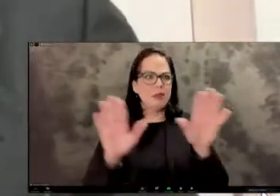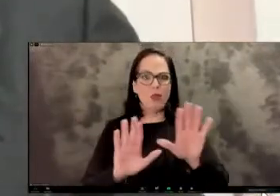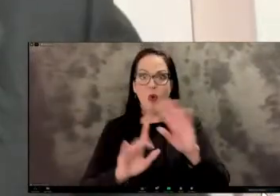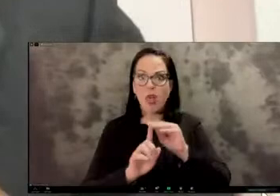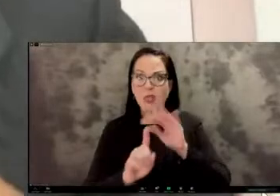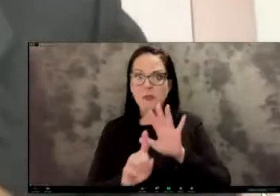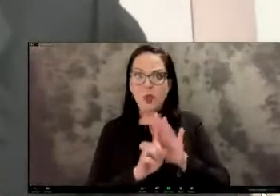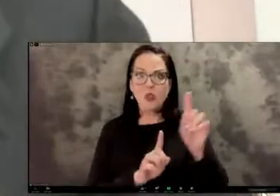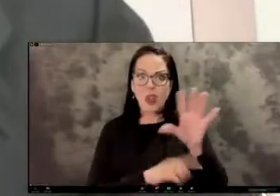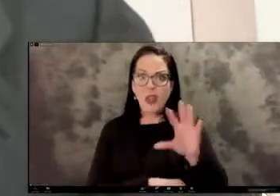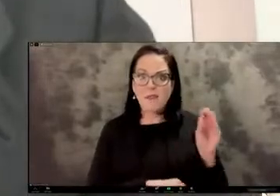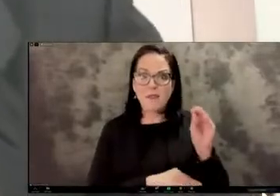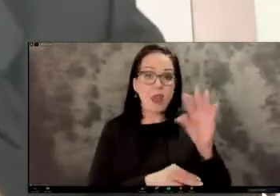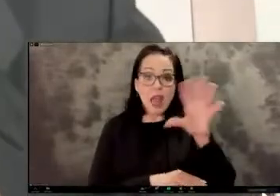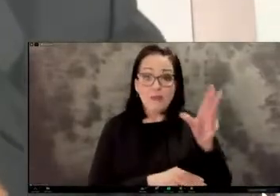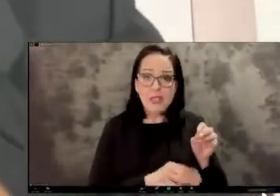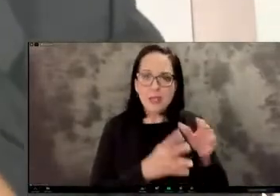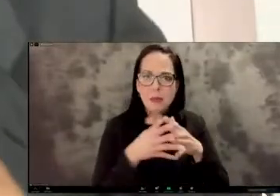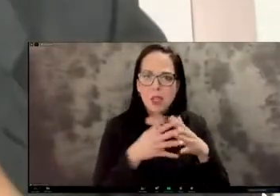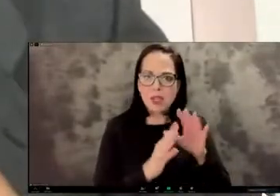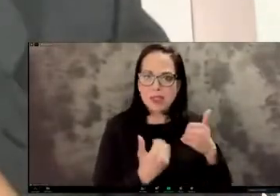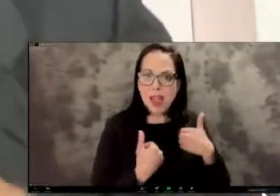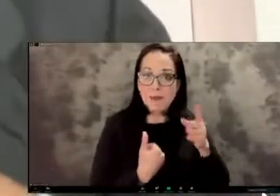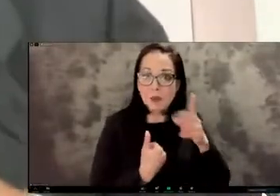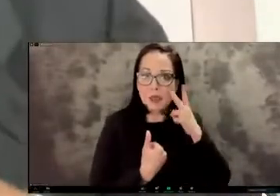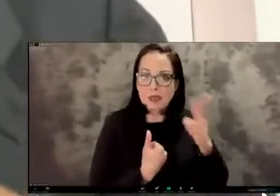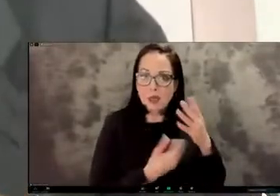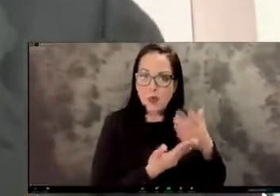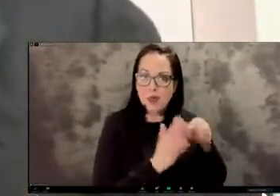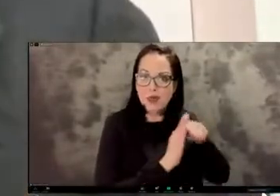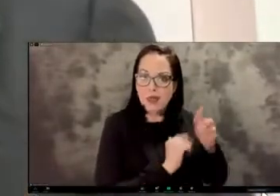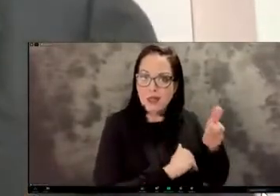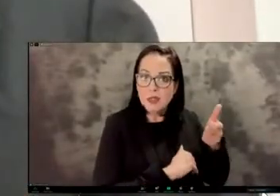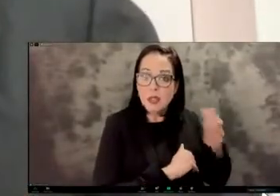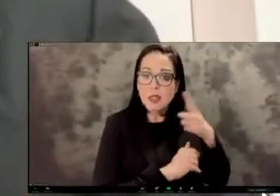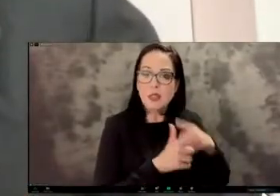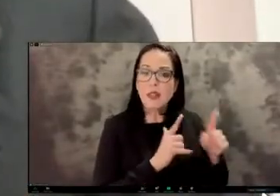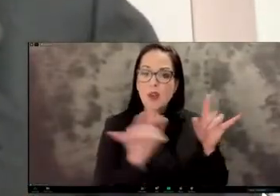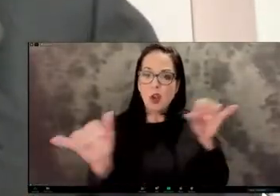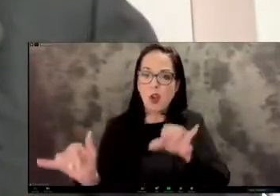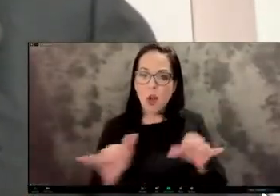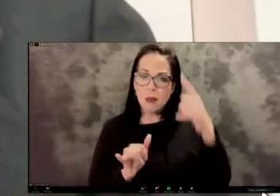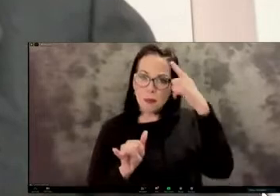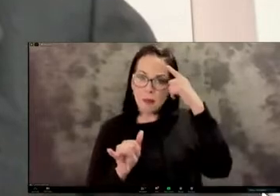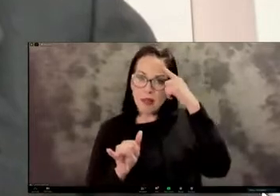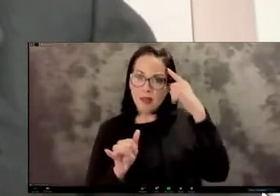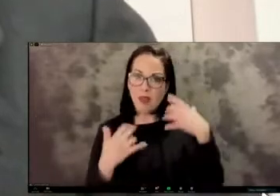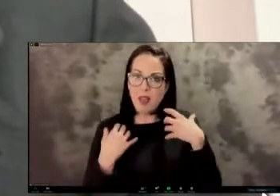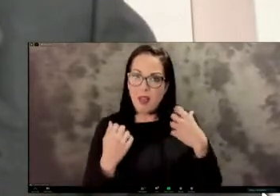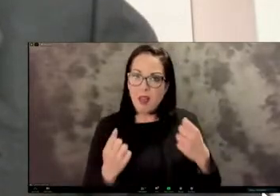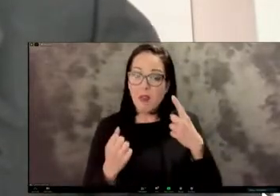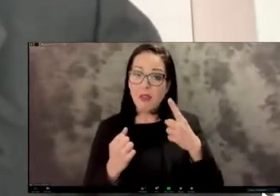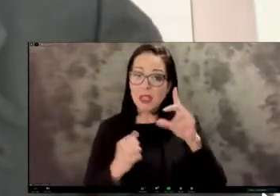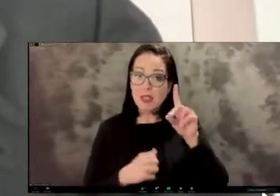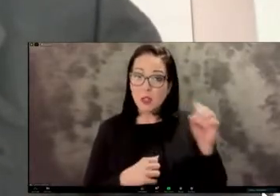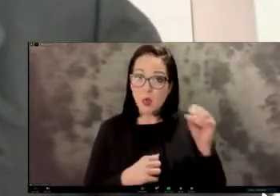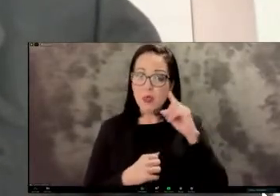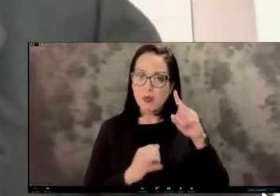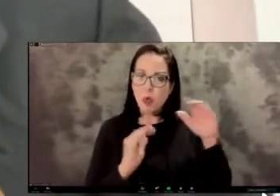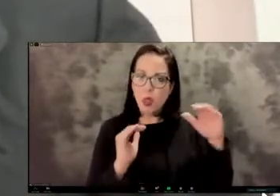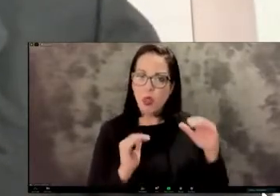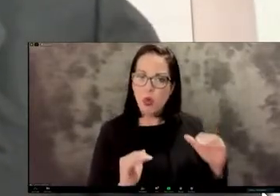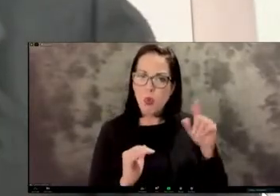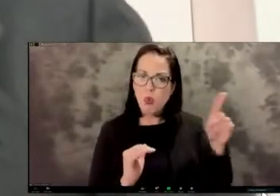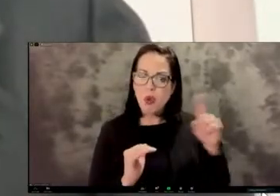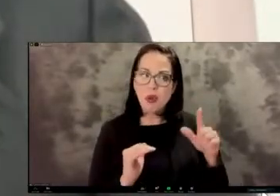African Americans have, what we see with suicide, we see with most of the common mental disorders, that African Americans have lower rates of depression and